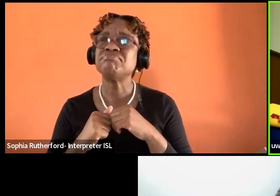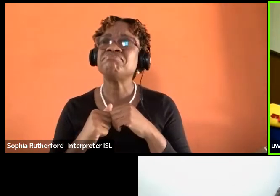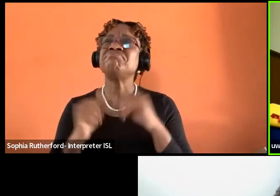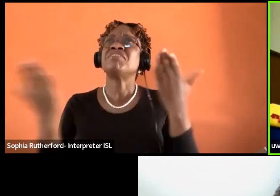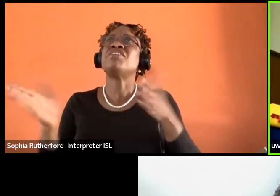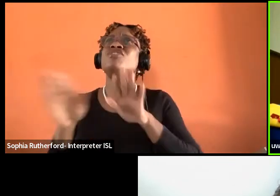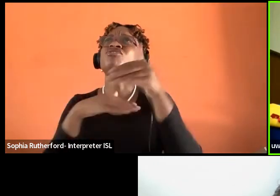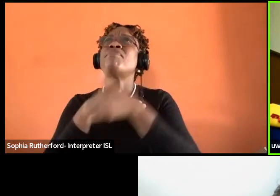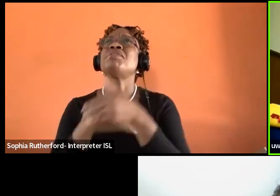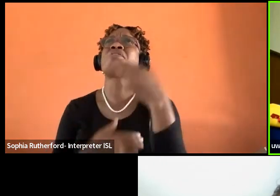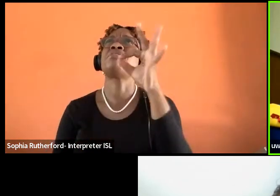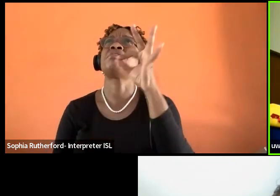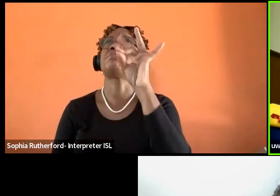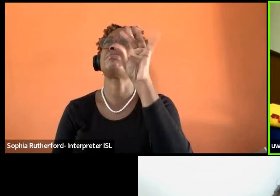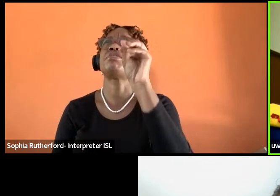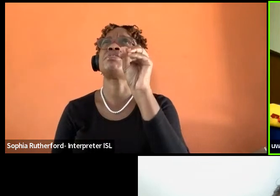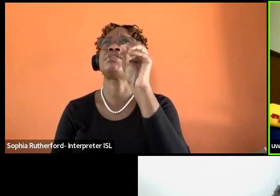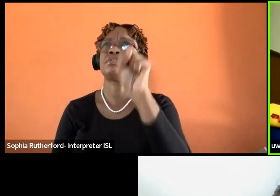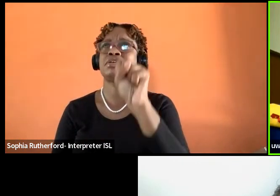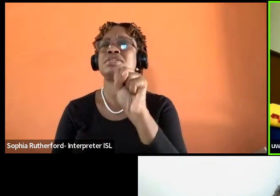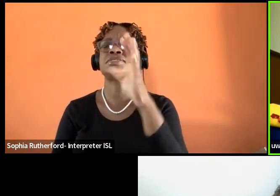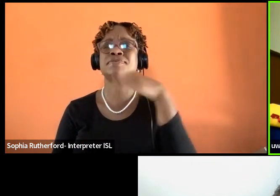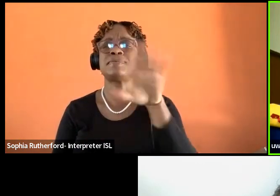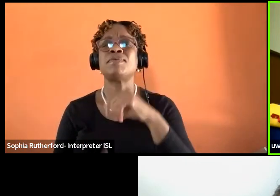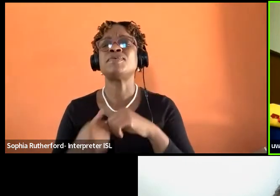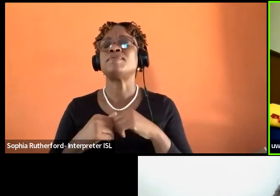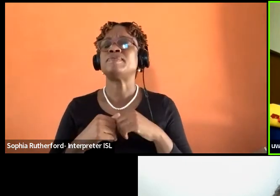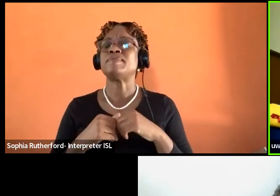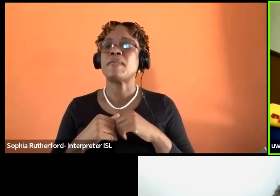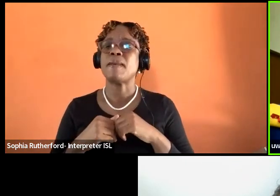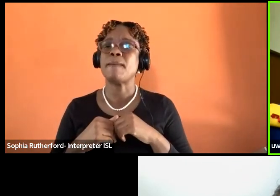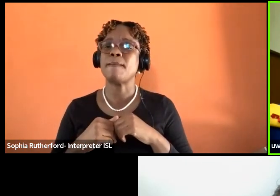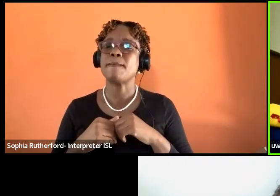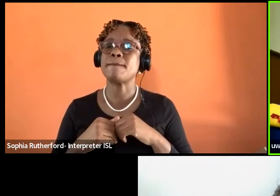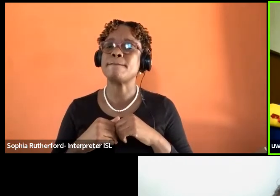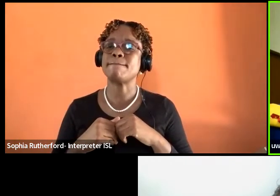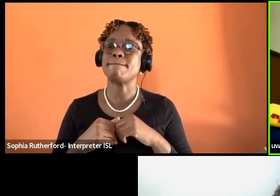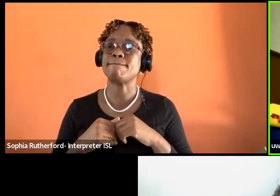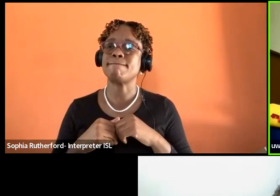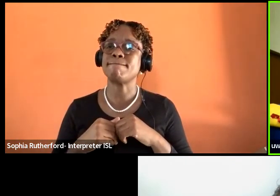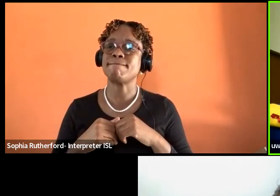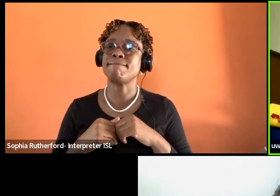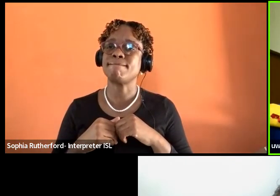1980s, there was a family